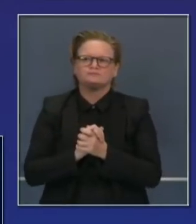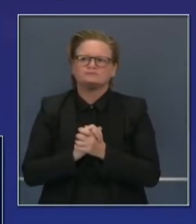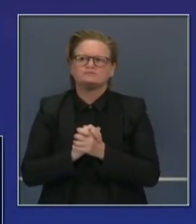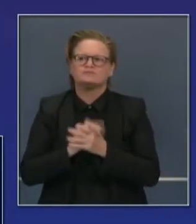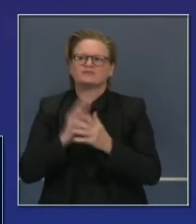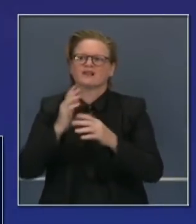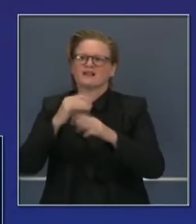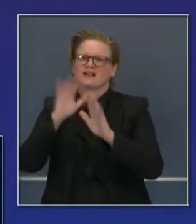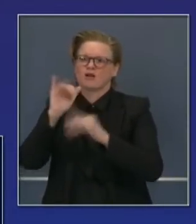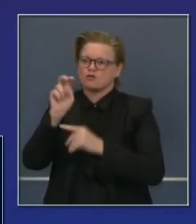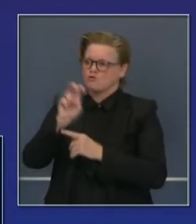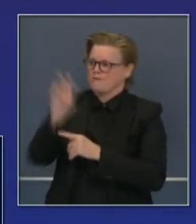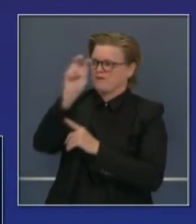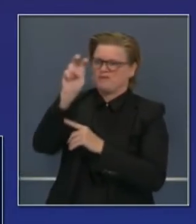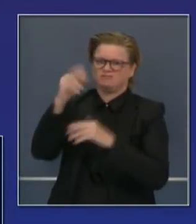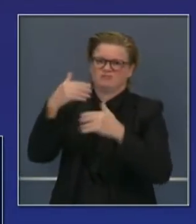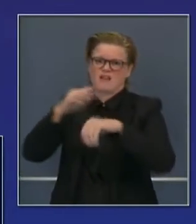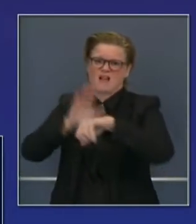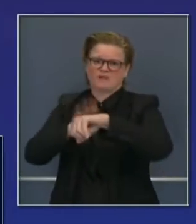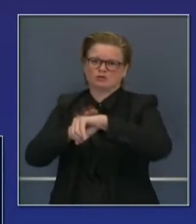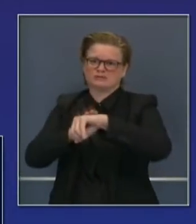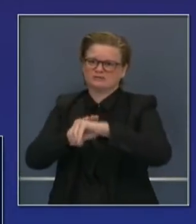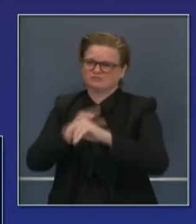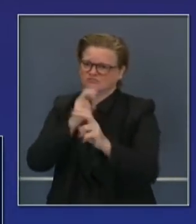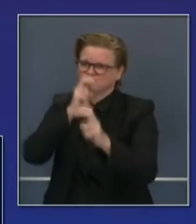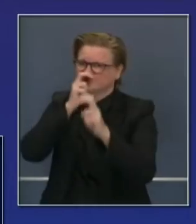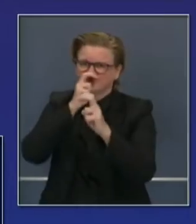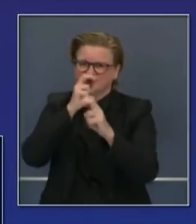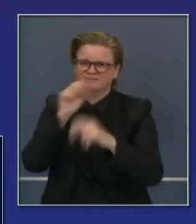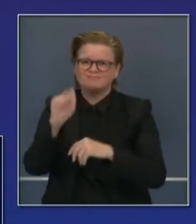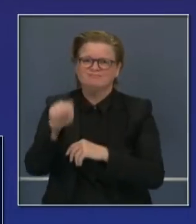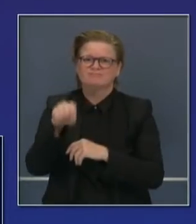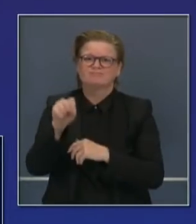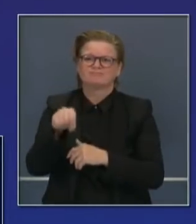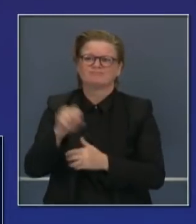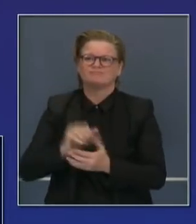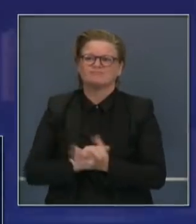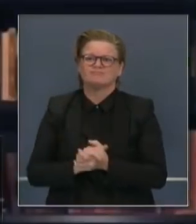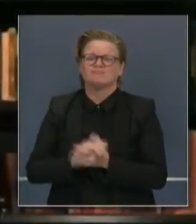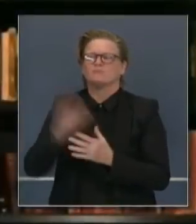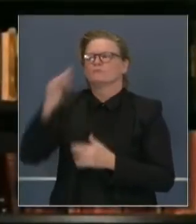though, of your question, I certainly respect. And Dr. Galley, thank you for your response.